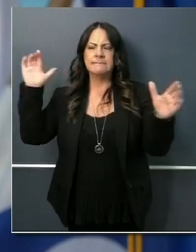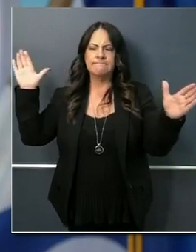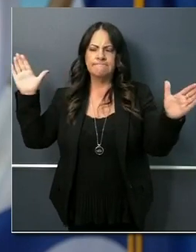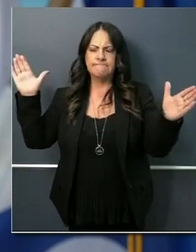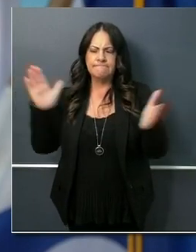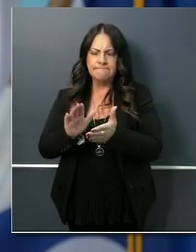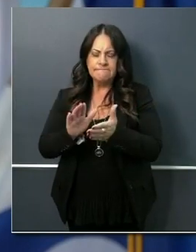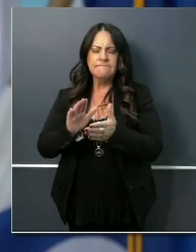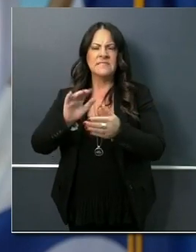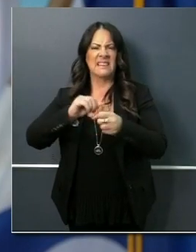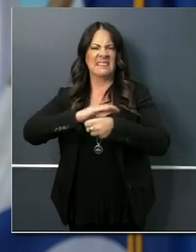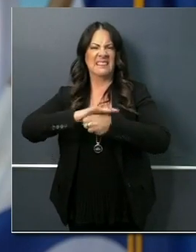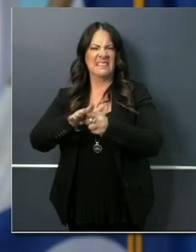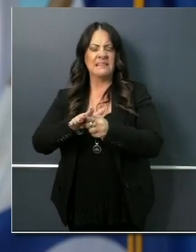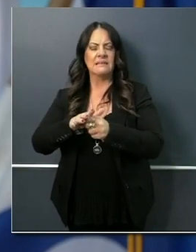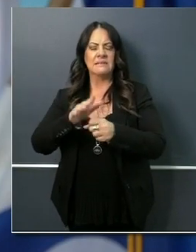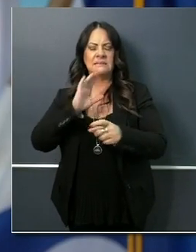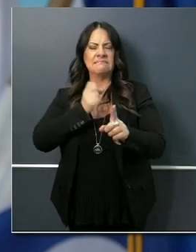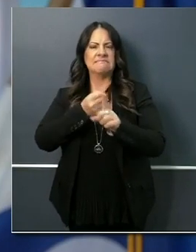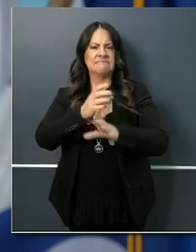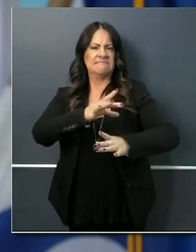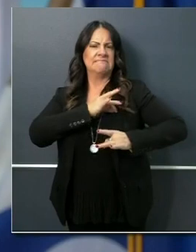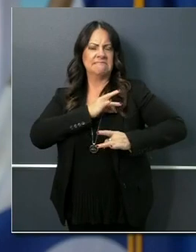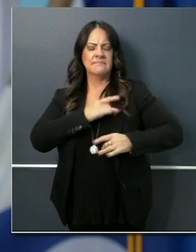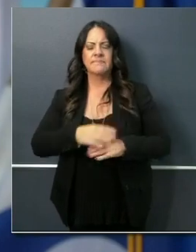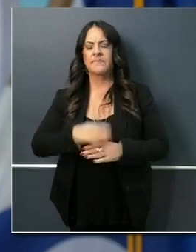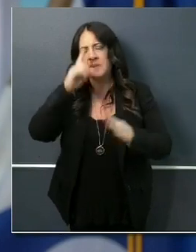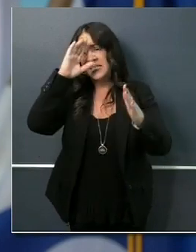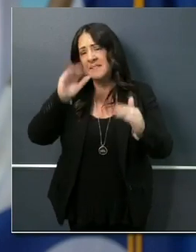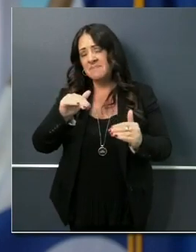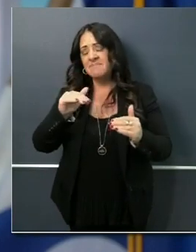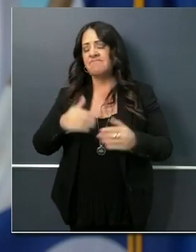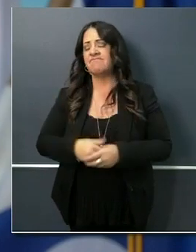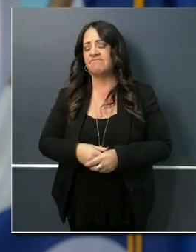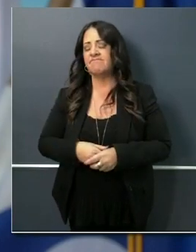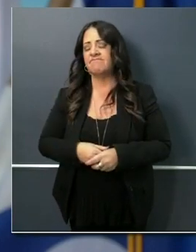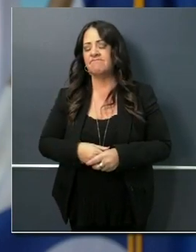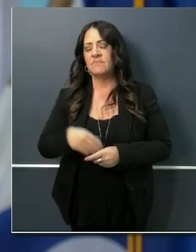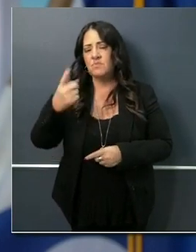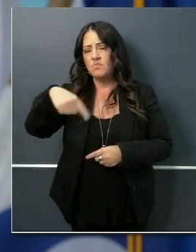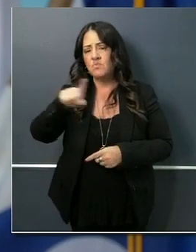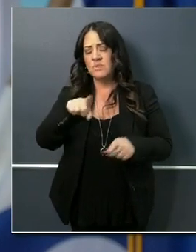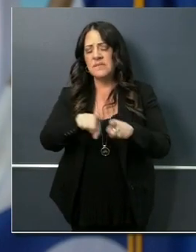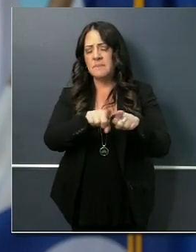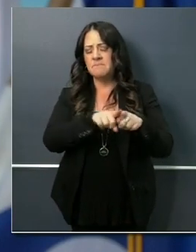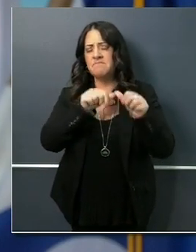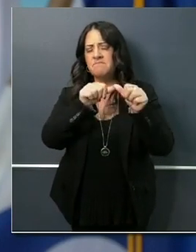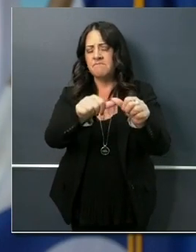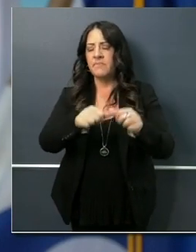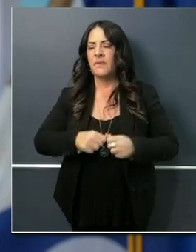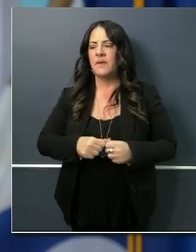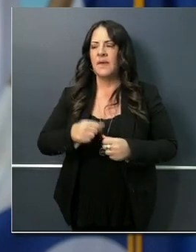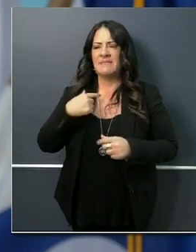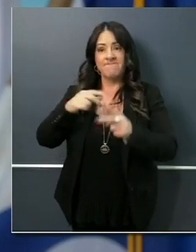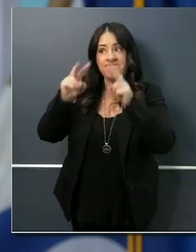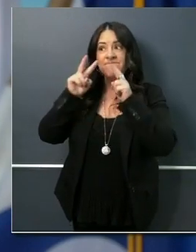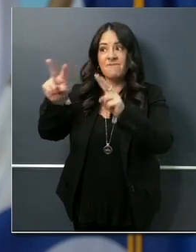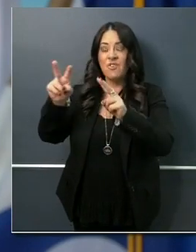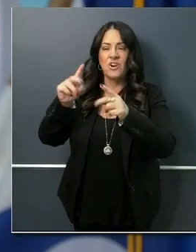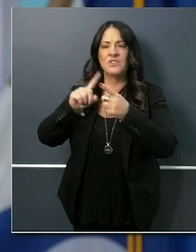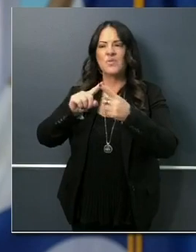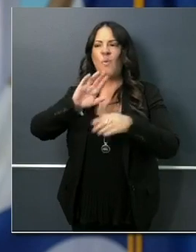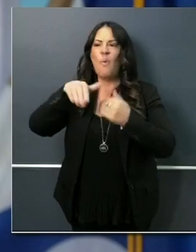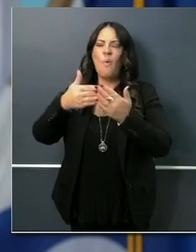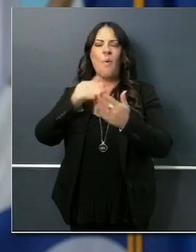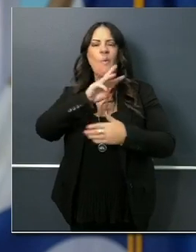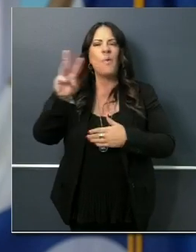kind of results that everybody is expecting. We look forward to collaborating further with other governors along the western states,